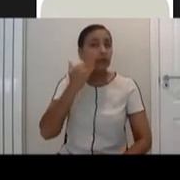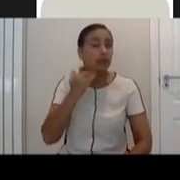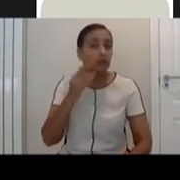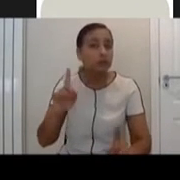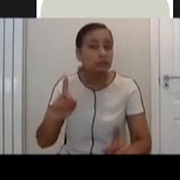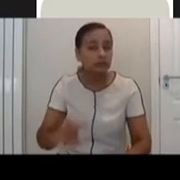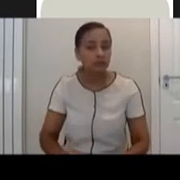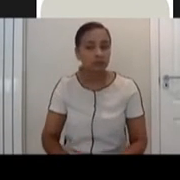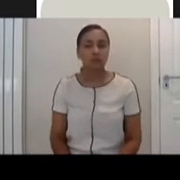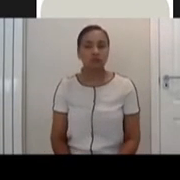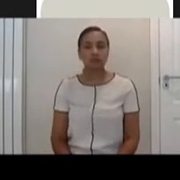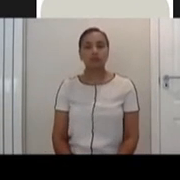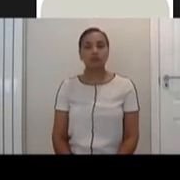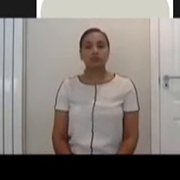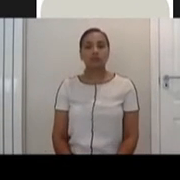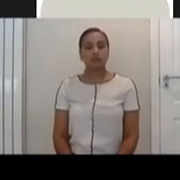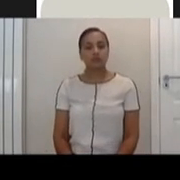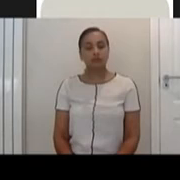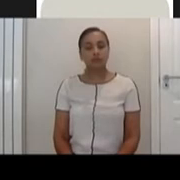That's my question.